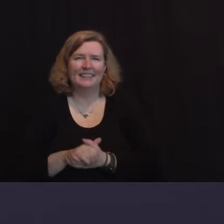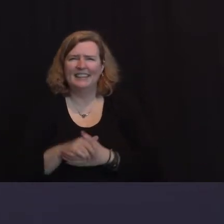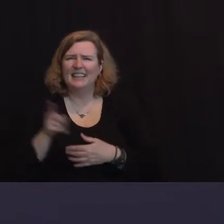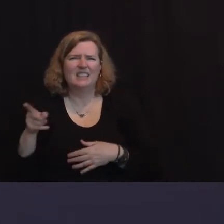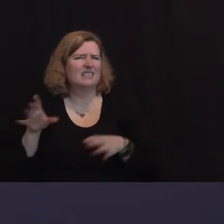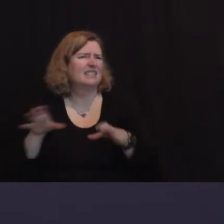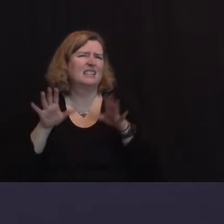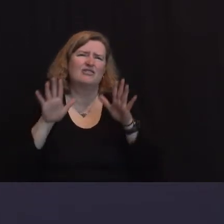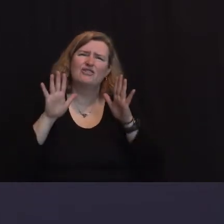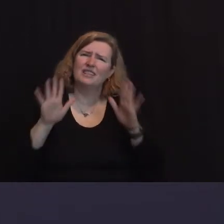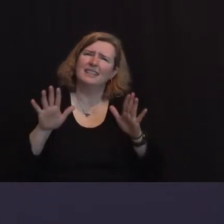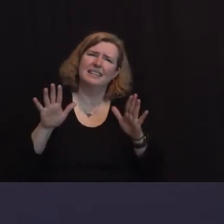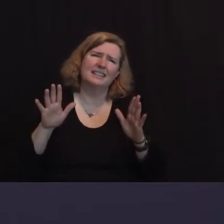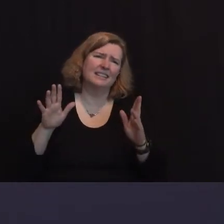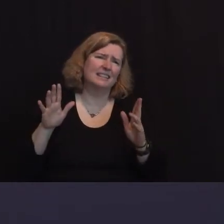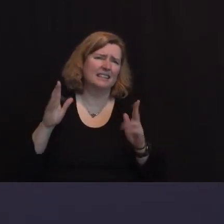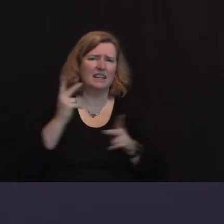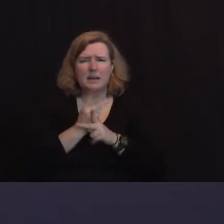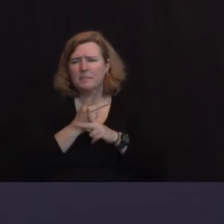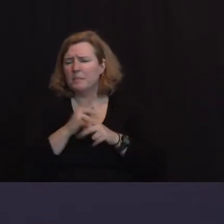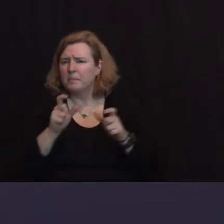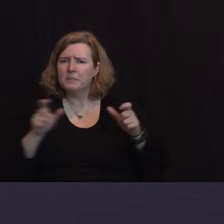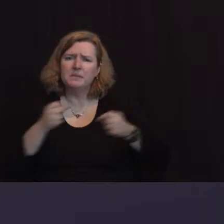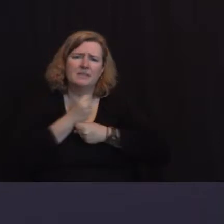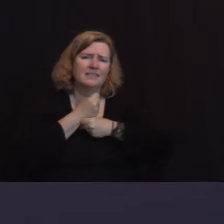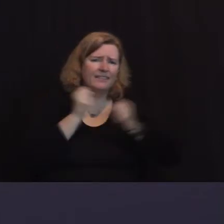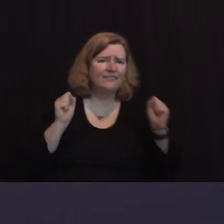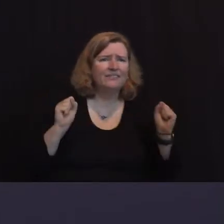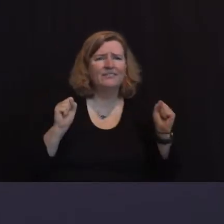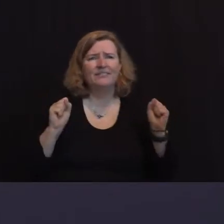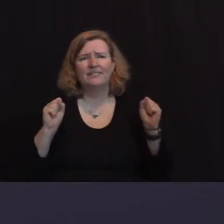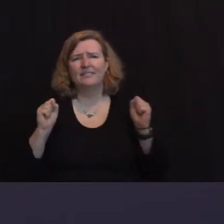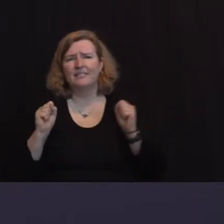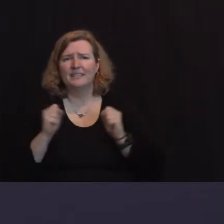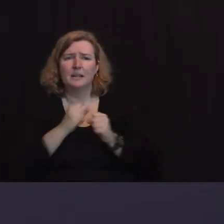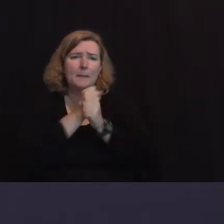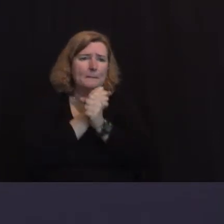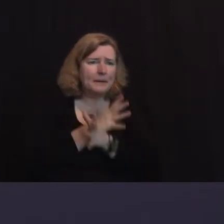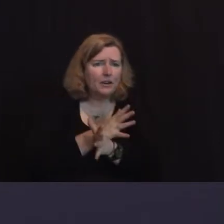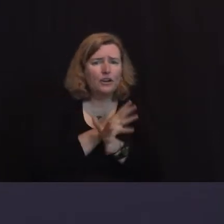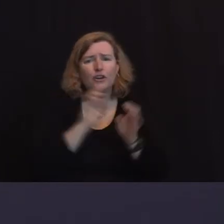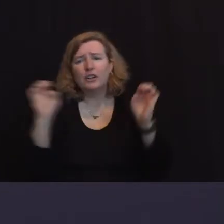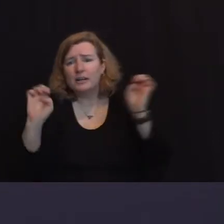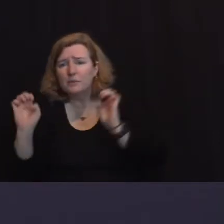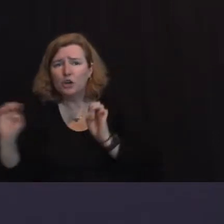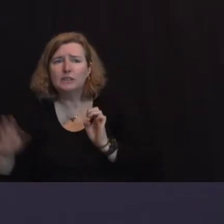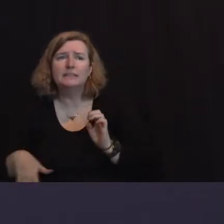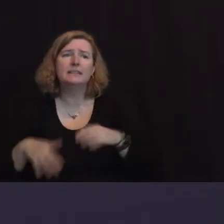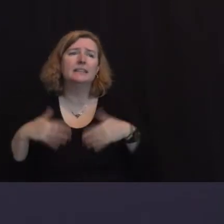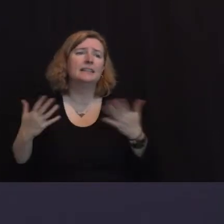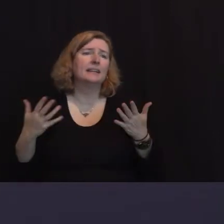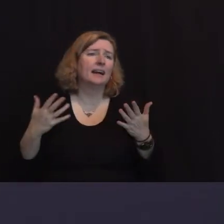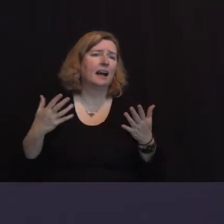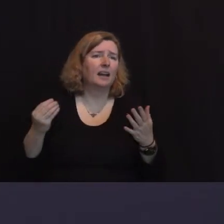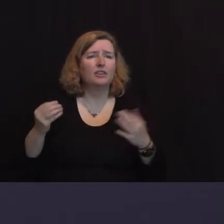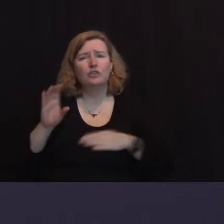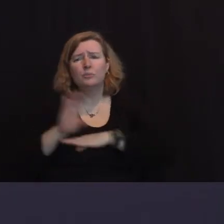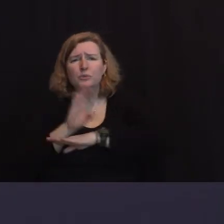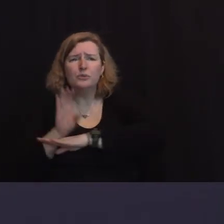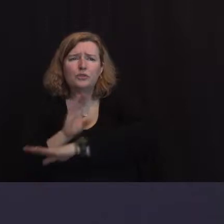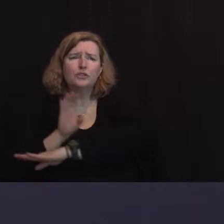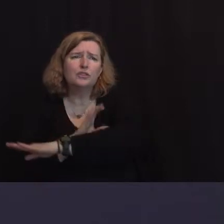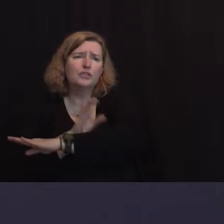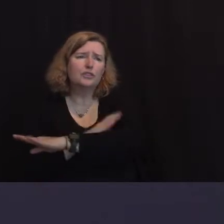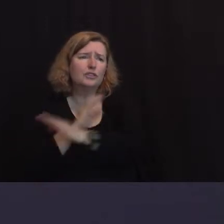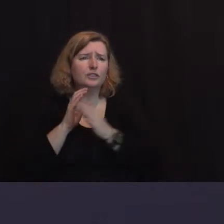from a Homeland Security standpoint, from a preparedness standpoint. And I'm honored and humbled for our partnership, but more so for